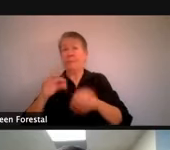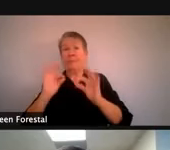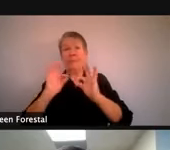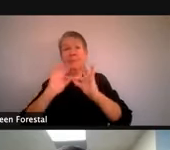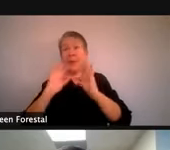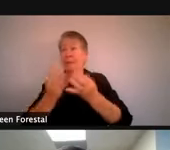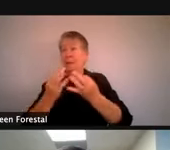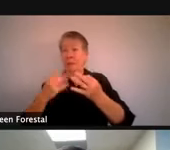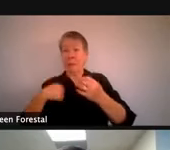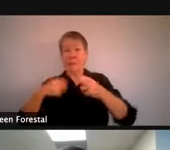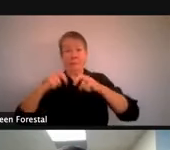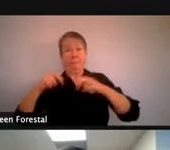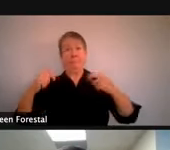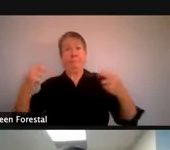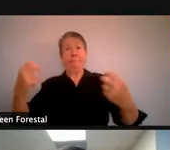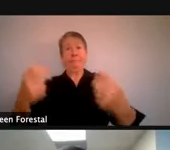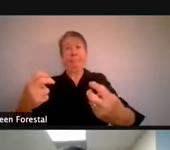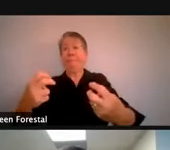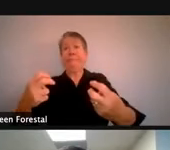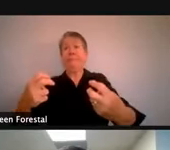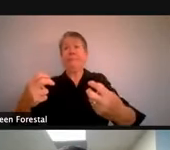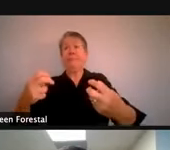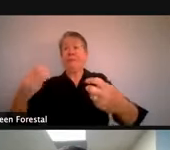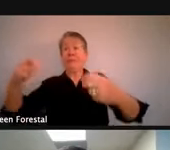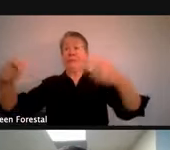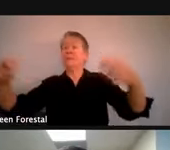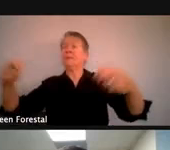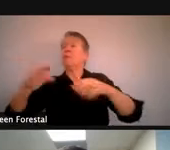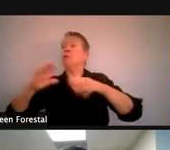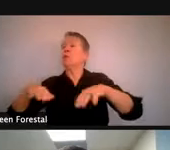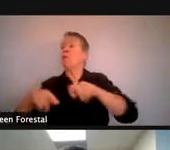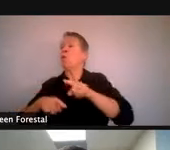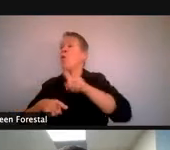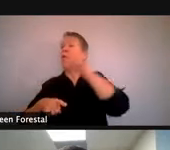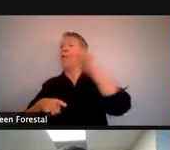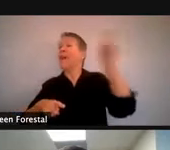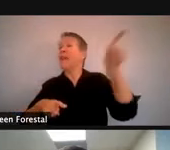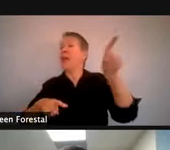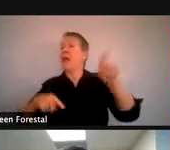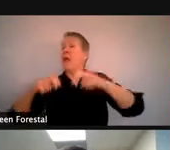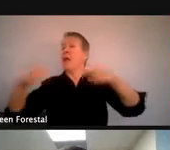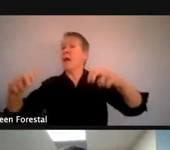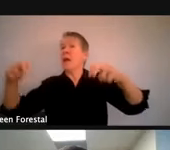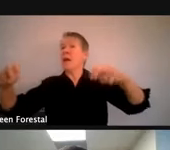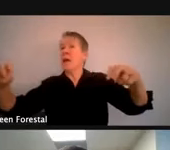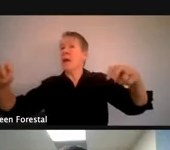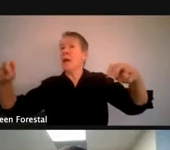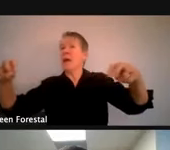fun. We're in the same room, windows are open, doors are open, it's getting really cold, but we're not sitting next to each other.